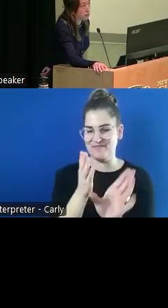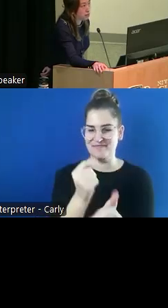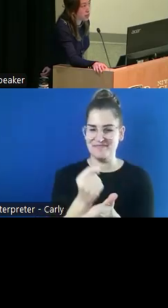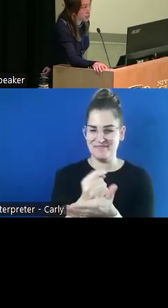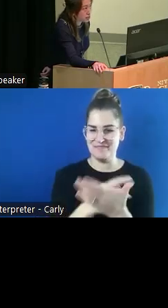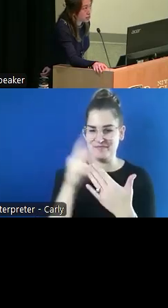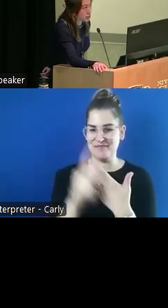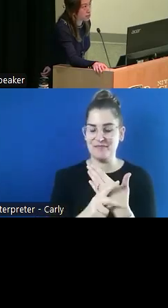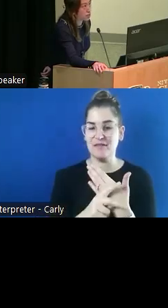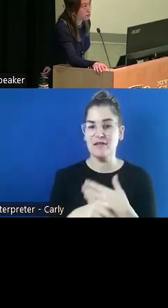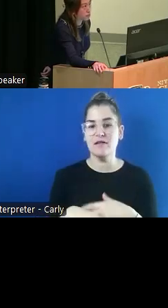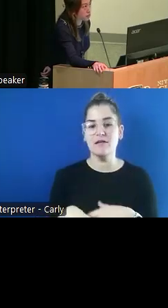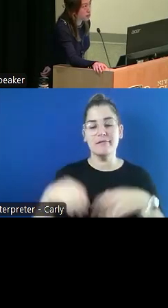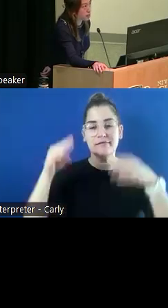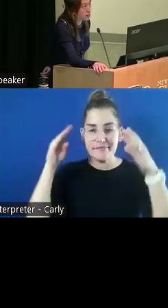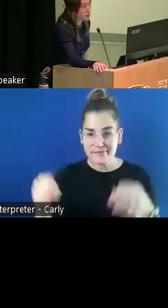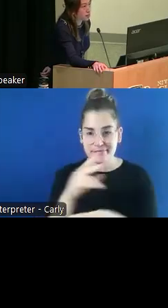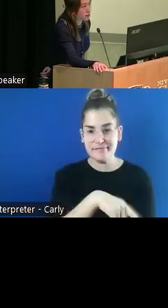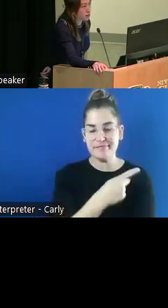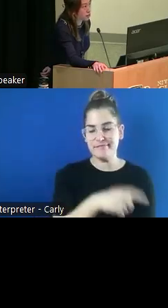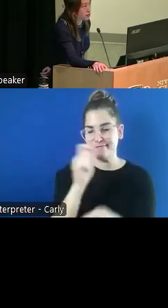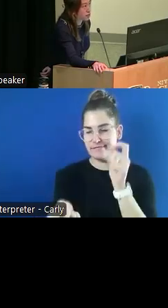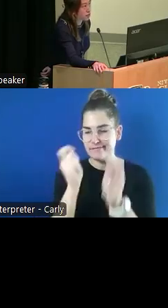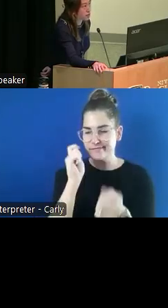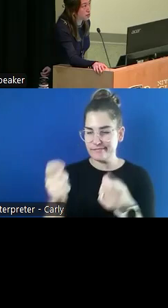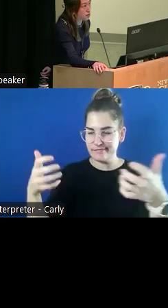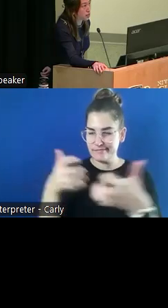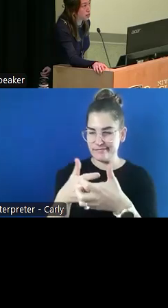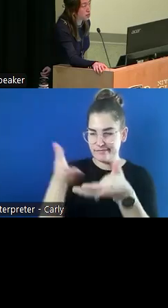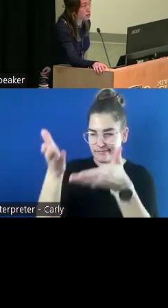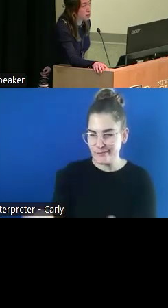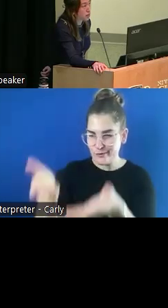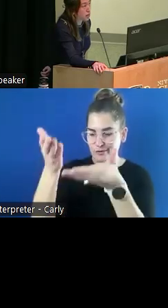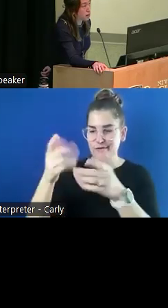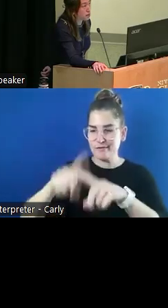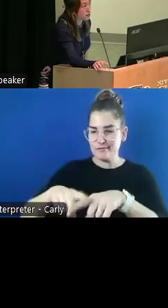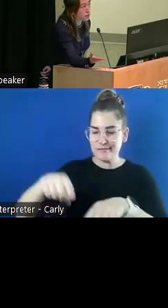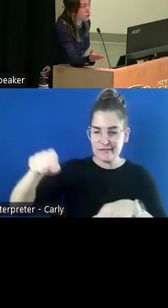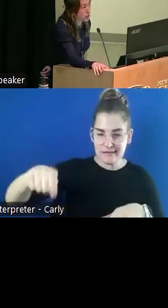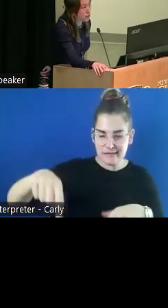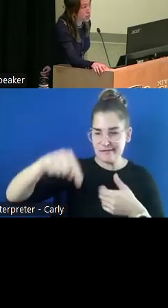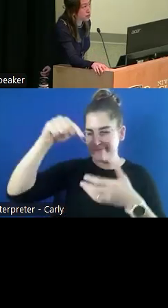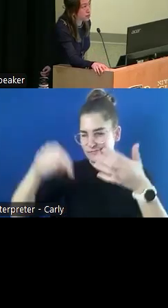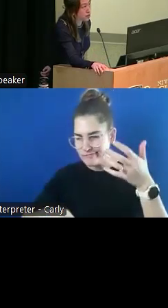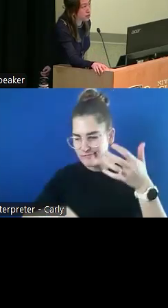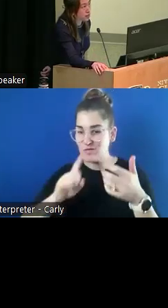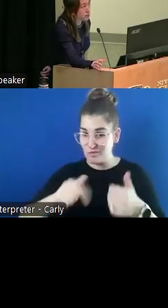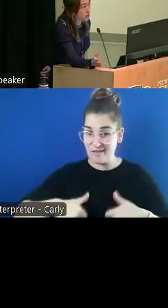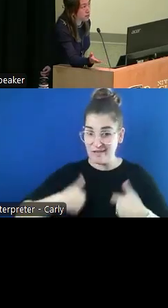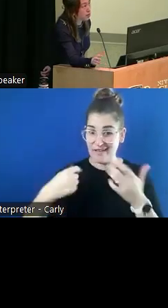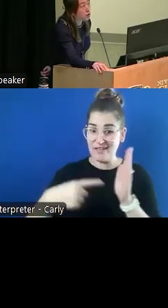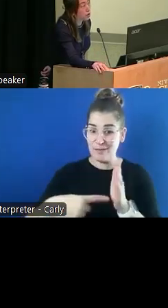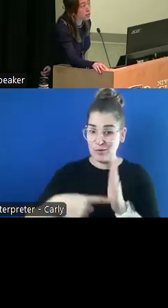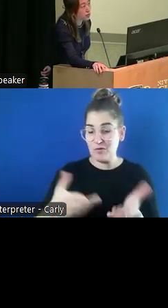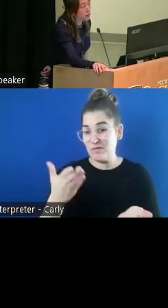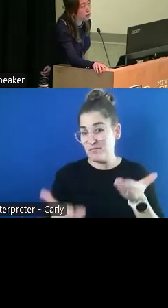it patient-centered. You can personalize the interventions according to these real-life examples of